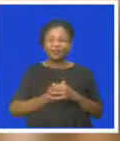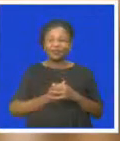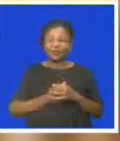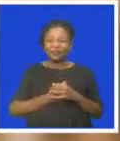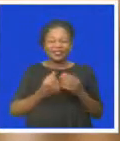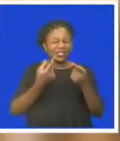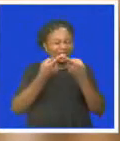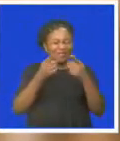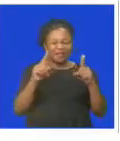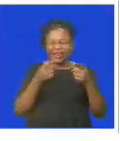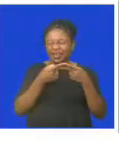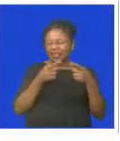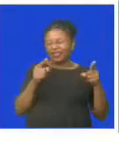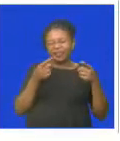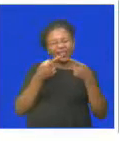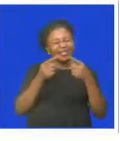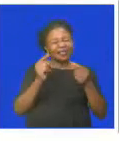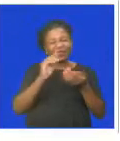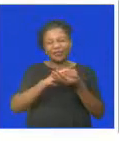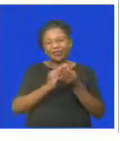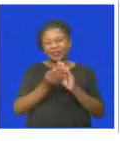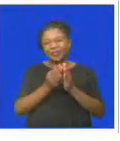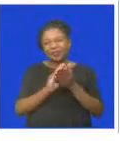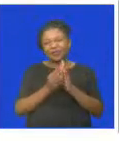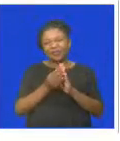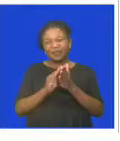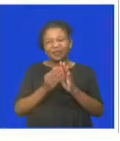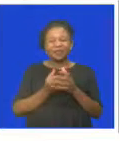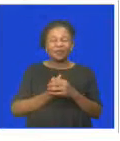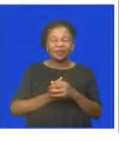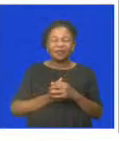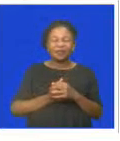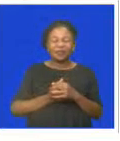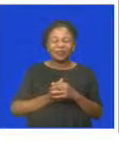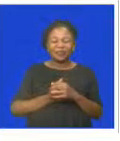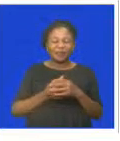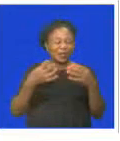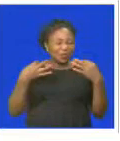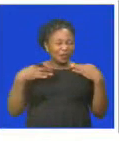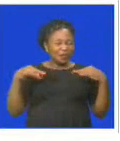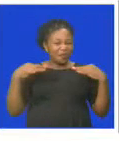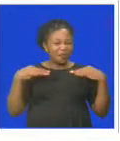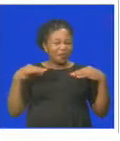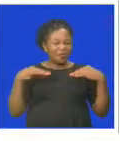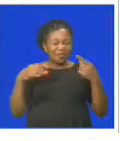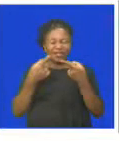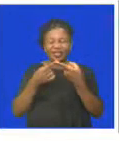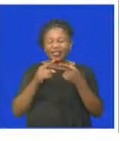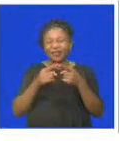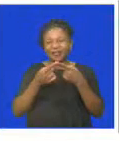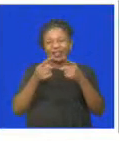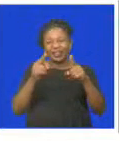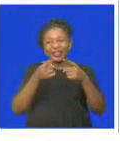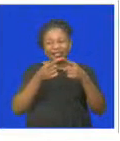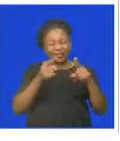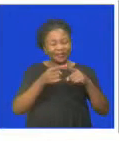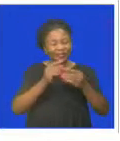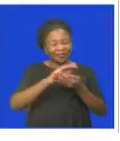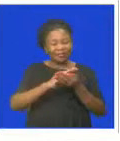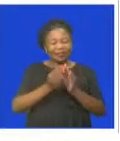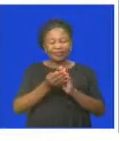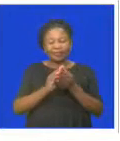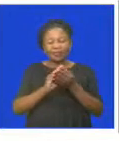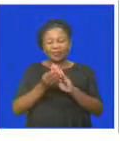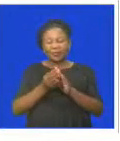dresses, trousers, suits, and coats. The tailor makes